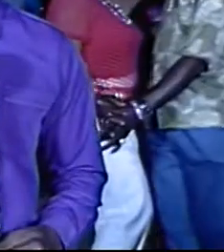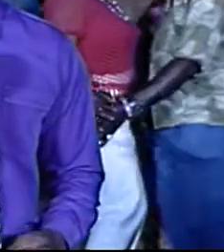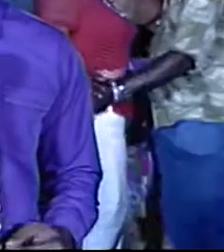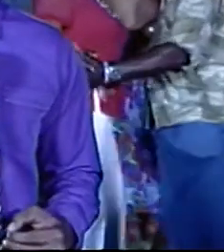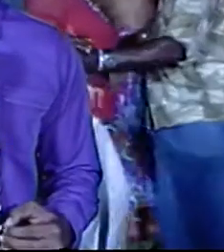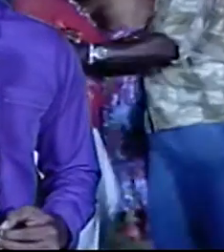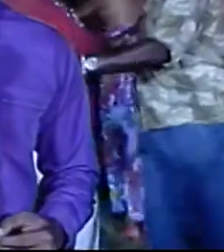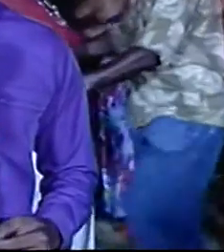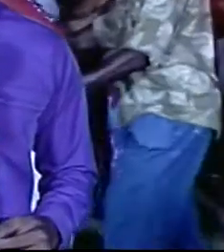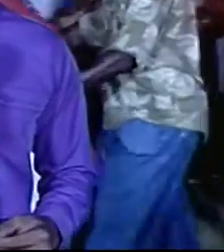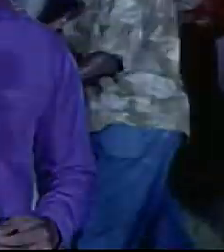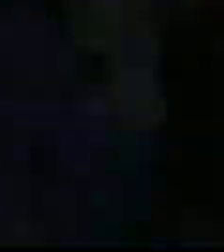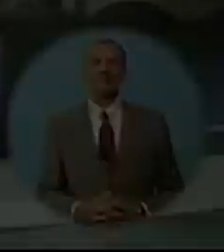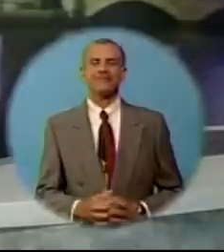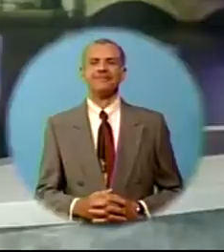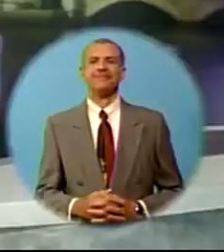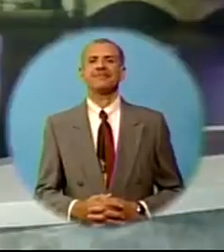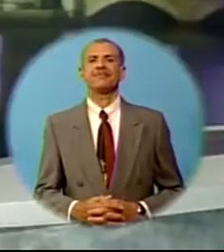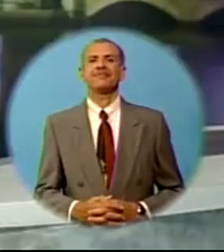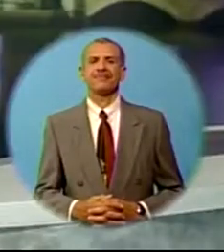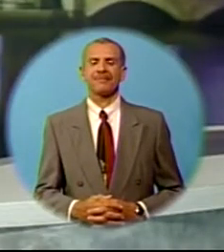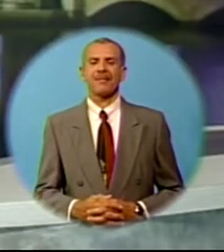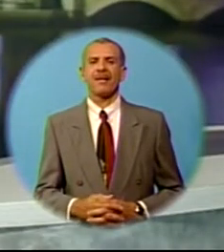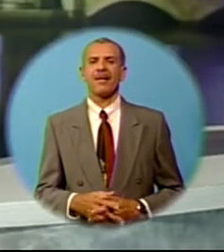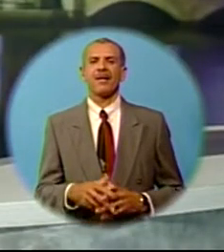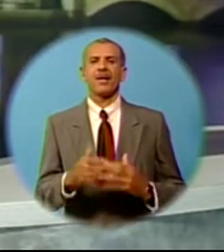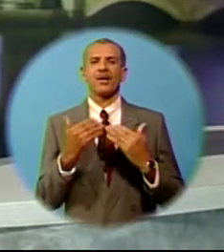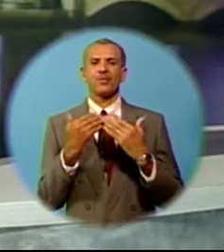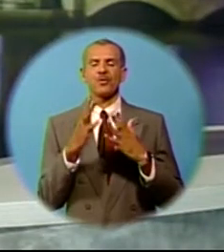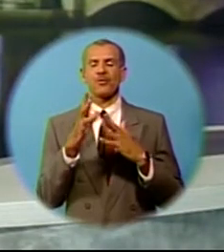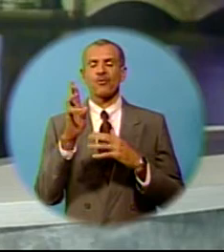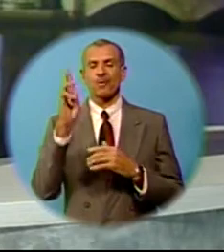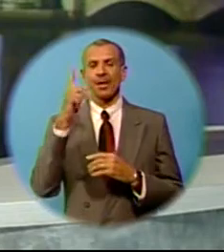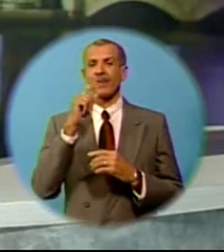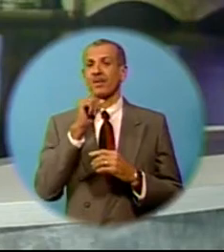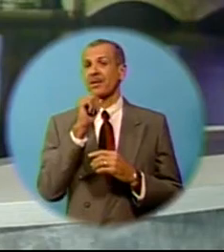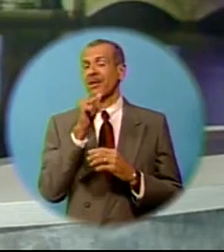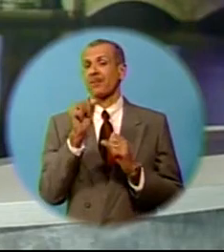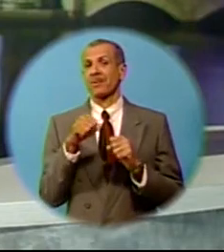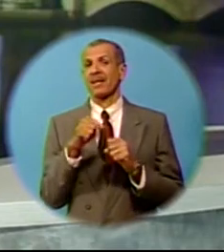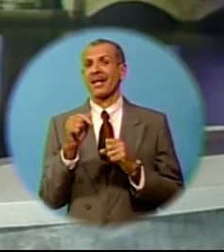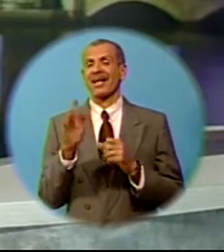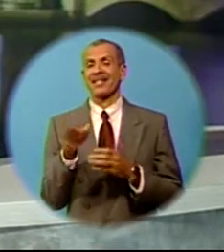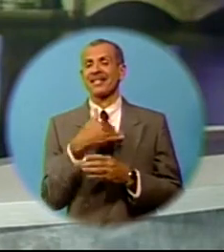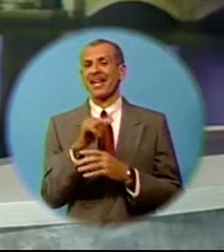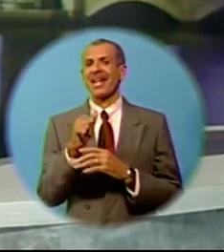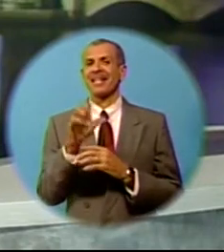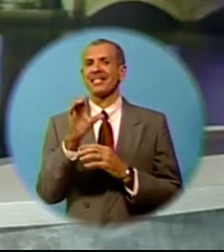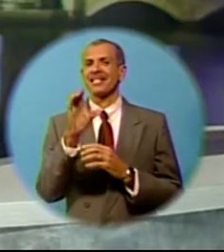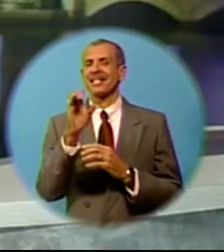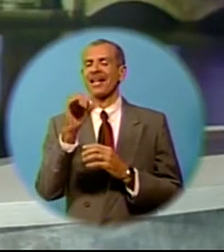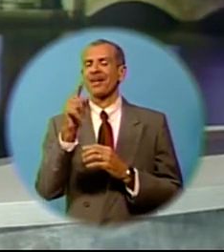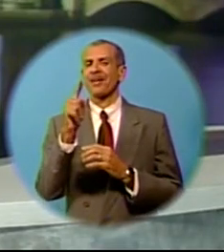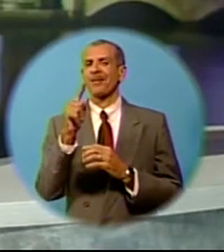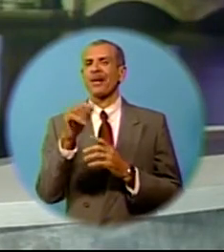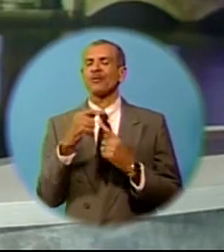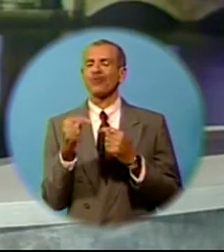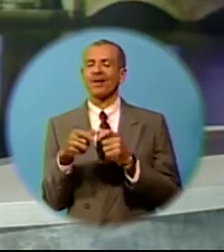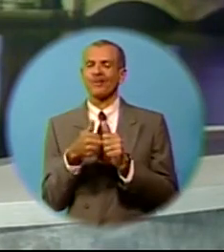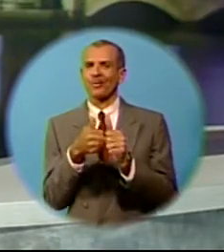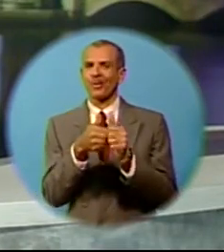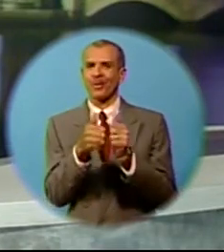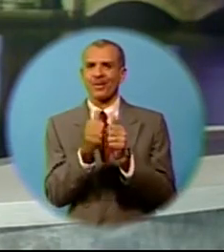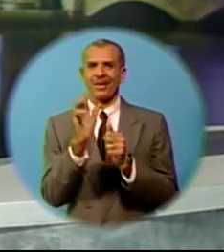Breweries Complex in Wildy. Well, thanks, Ryan. It's unlikely that I will sing any karaoke, but I'll try to catch up with you a little bit